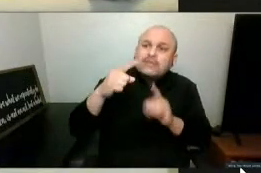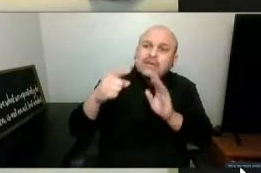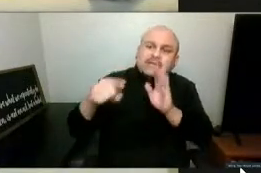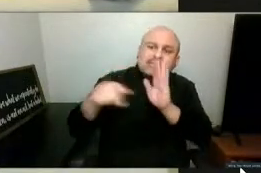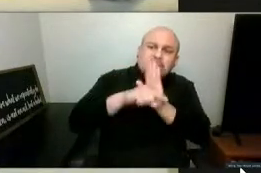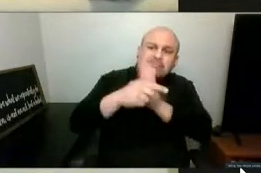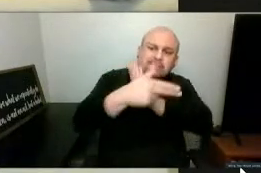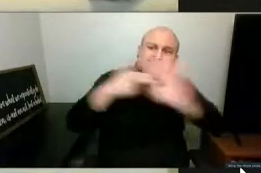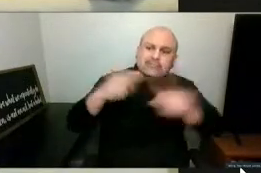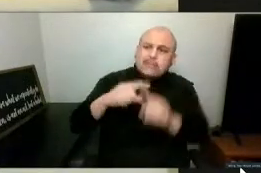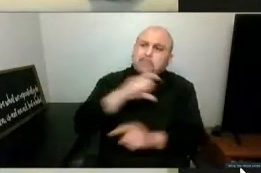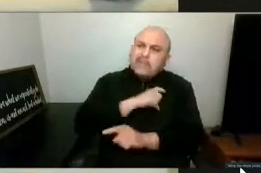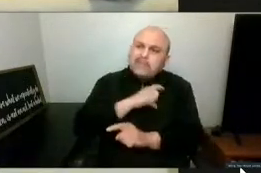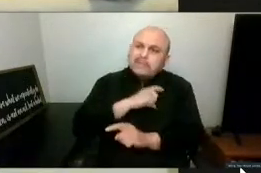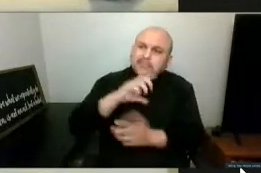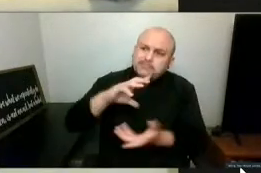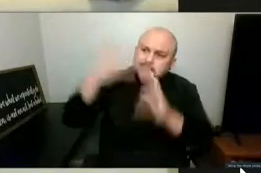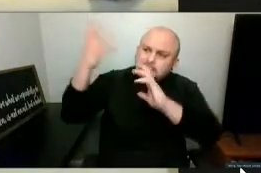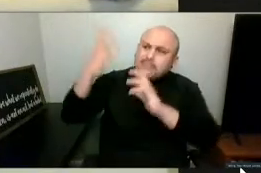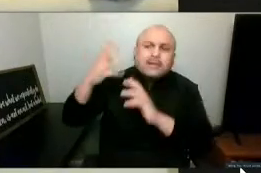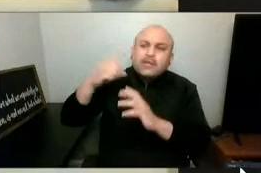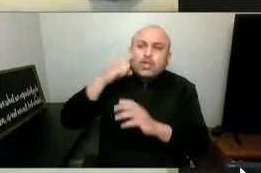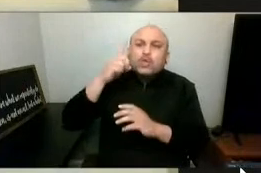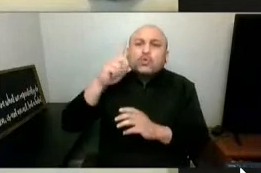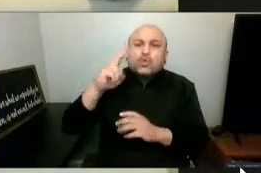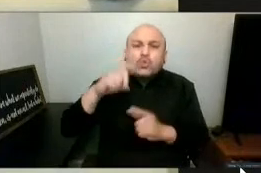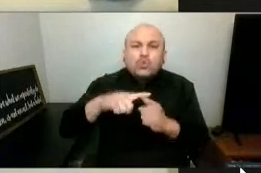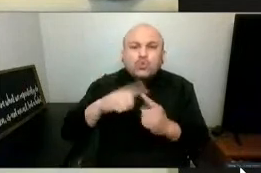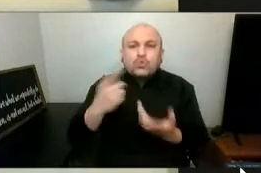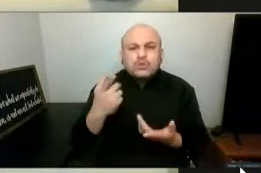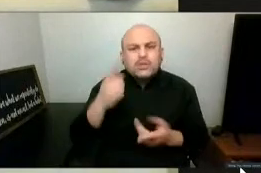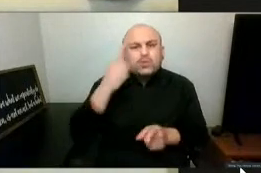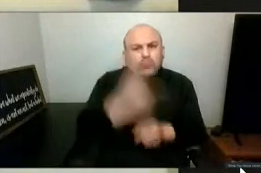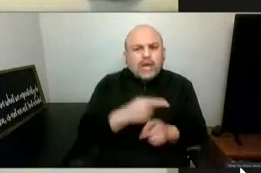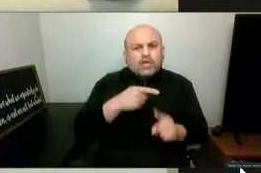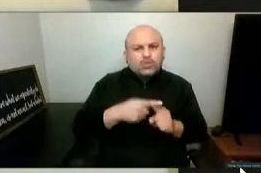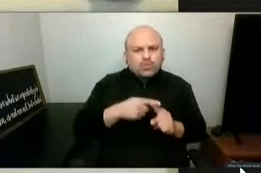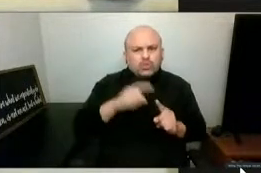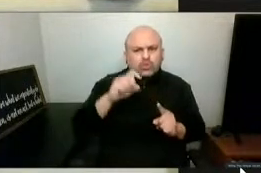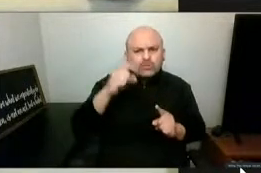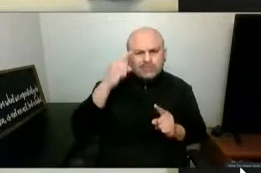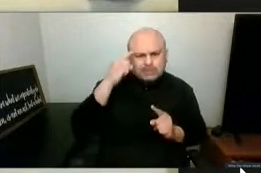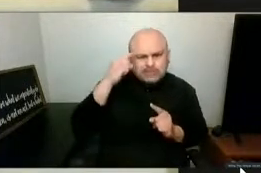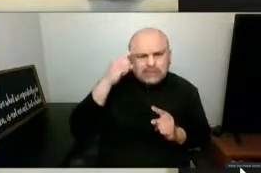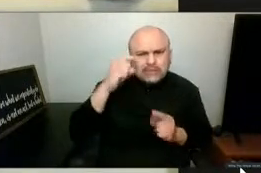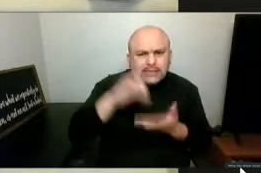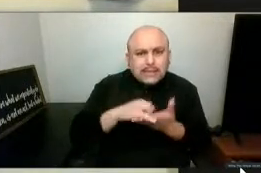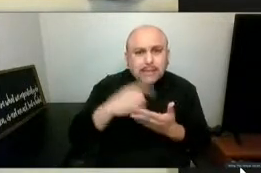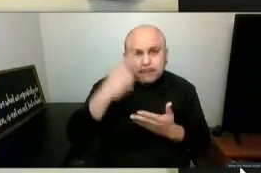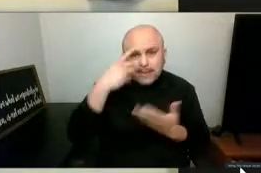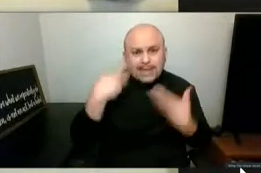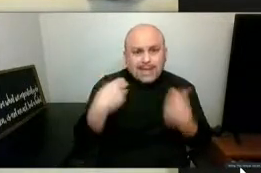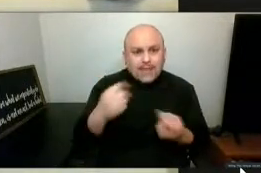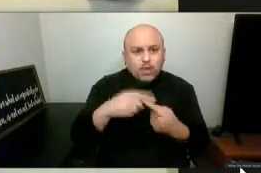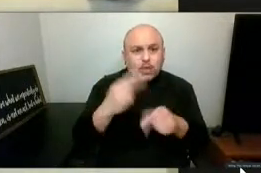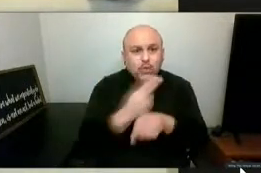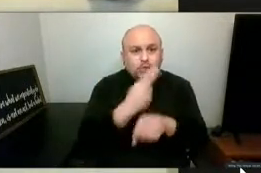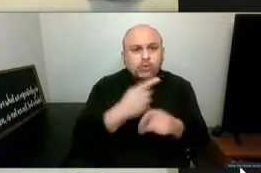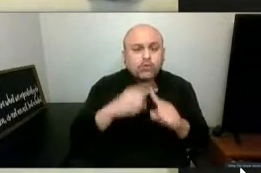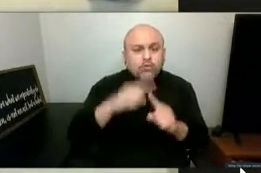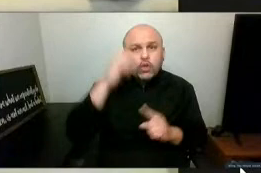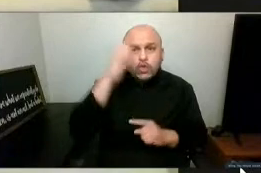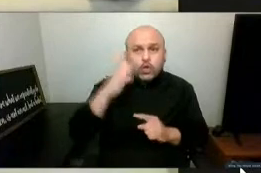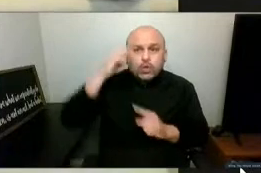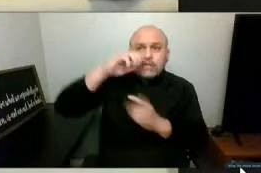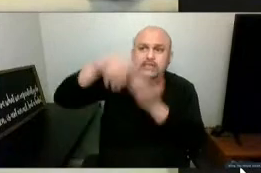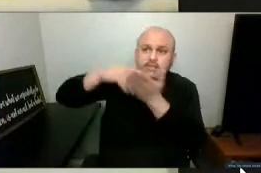practices. It is due to righteous suspicion. The American mental health system is designed from a Eurocentric model and value system focused on